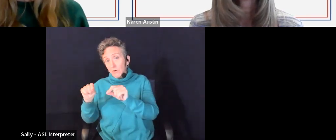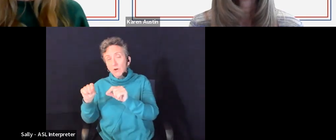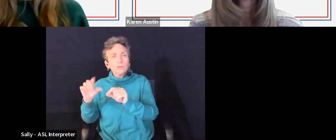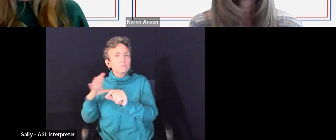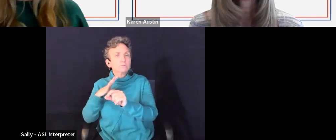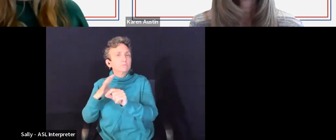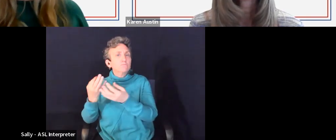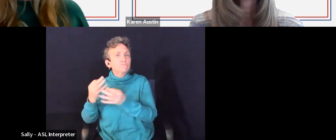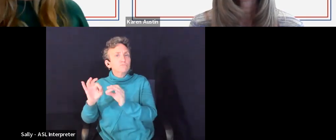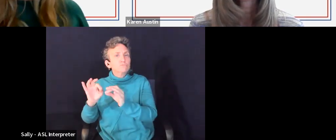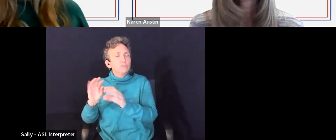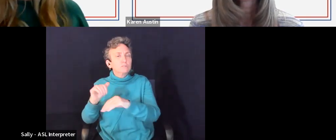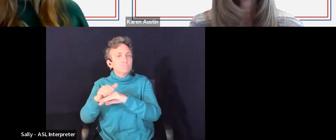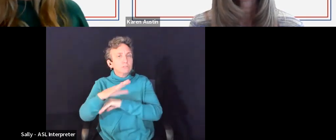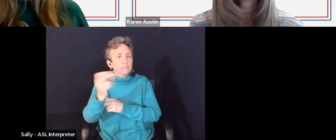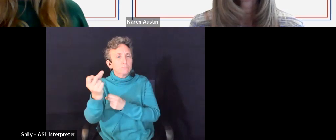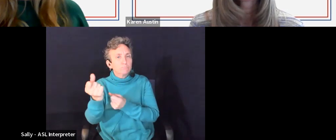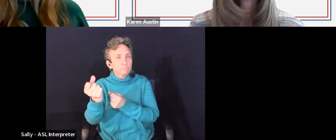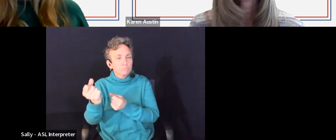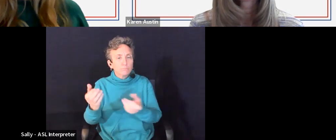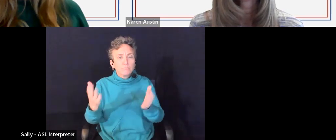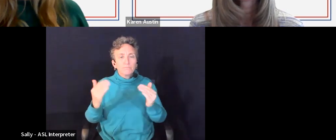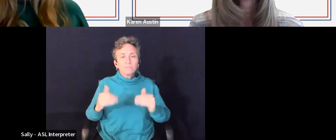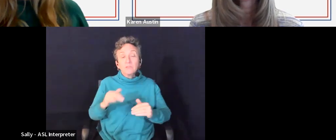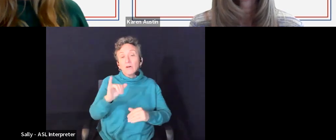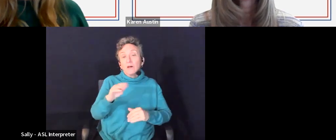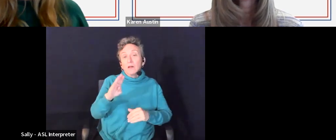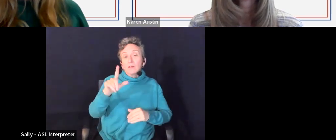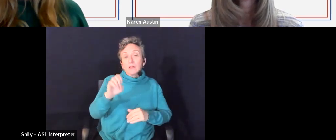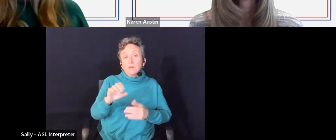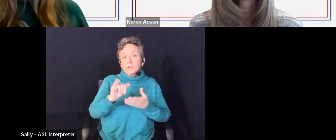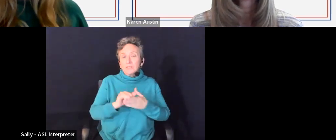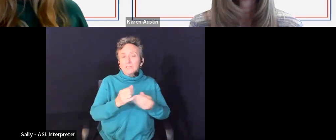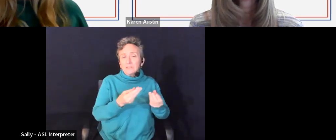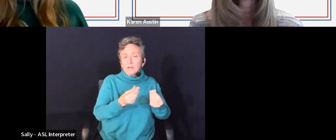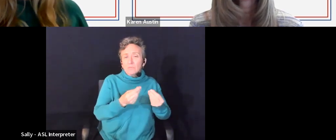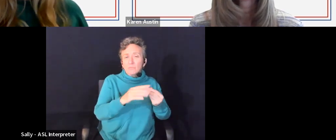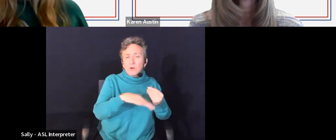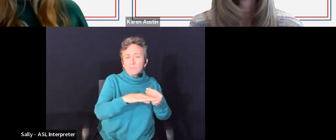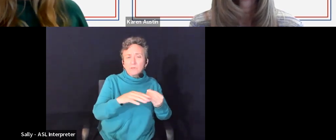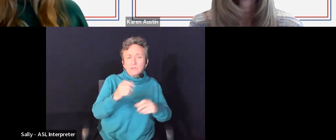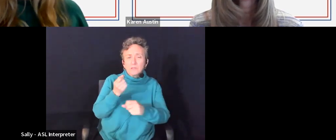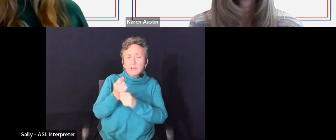Okay, is IAble account considered as owner's property on the annual court report?